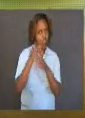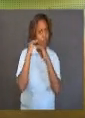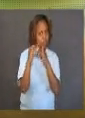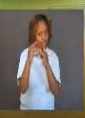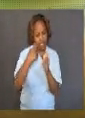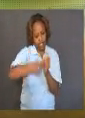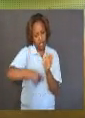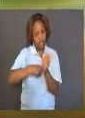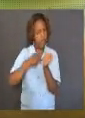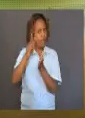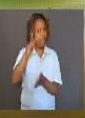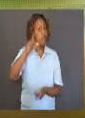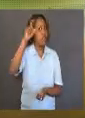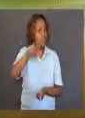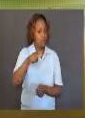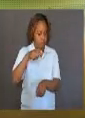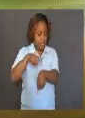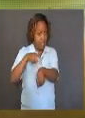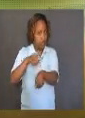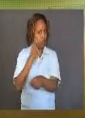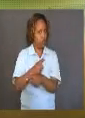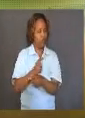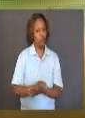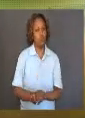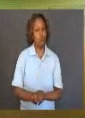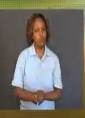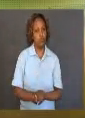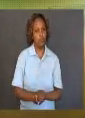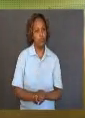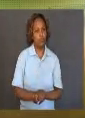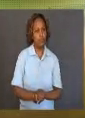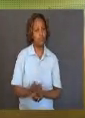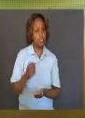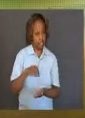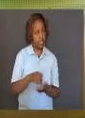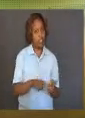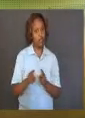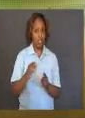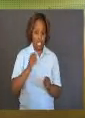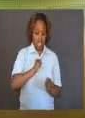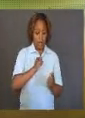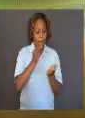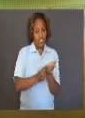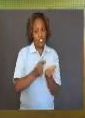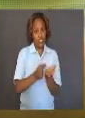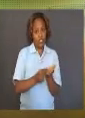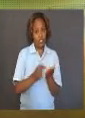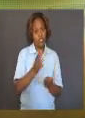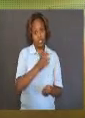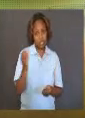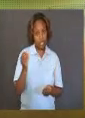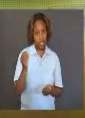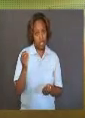of tax on time. I must balance my budget and